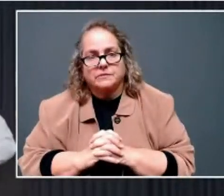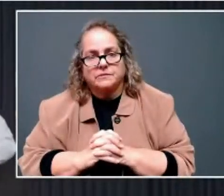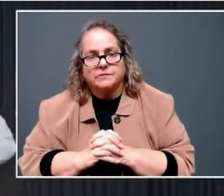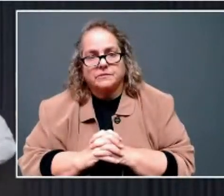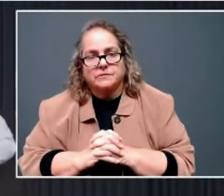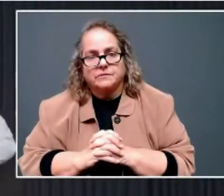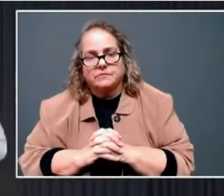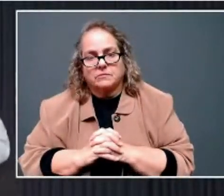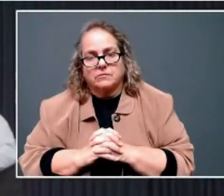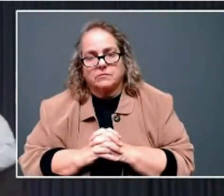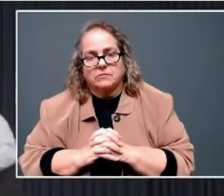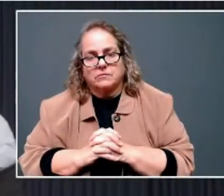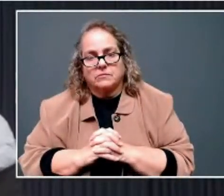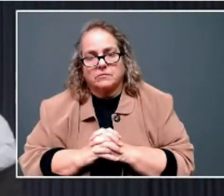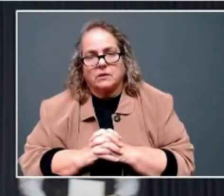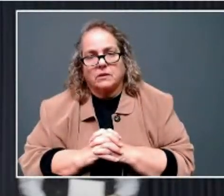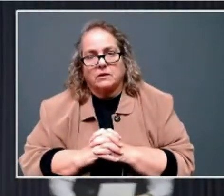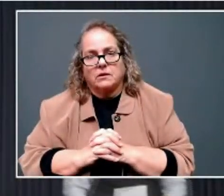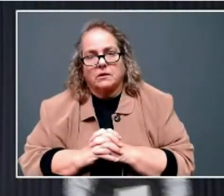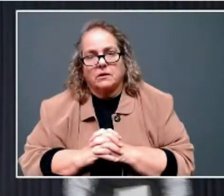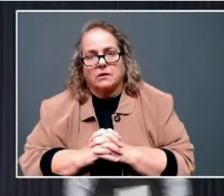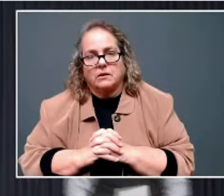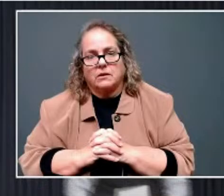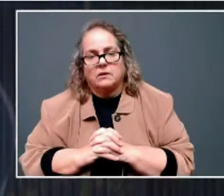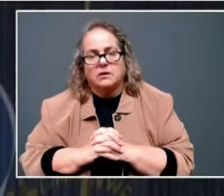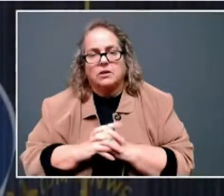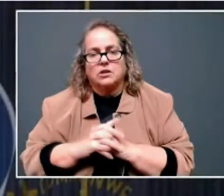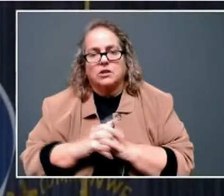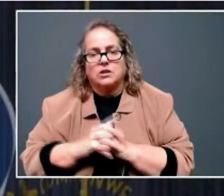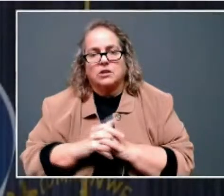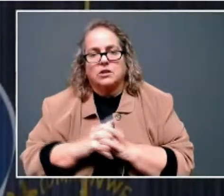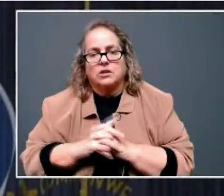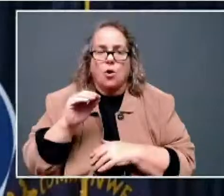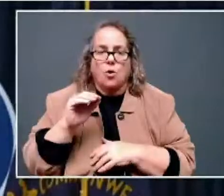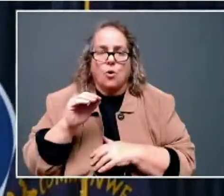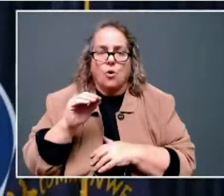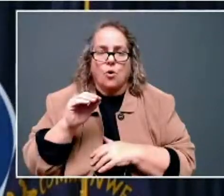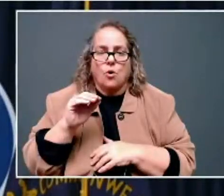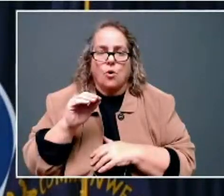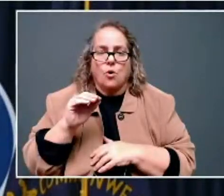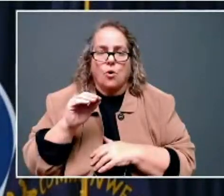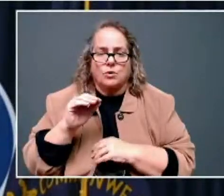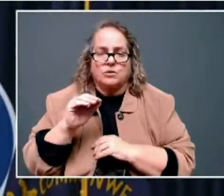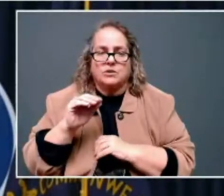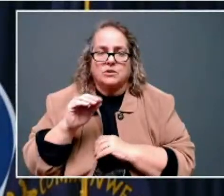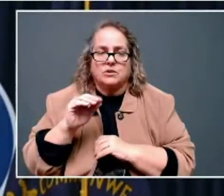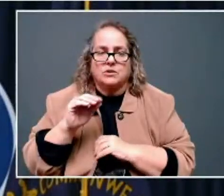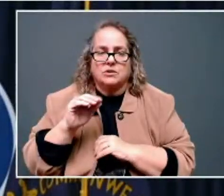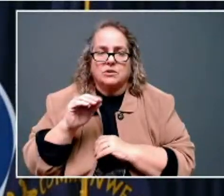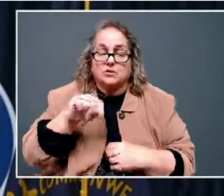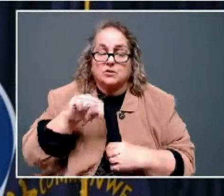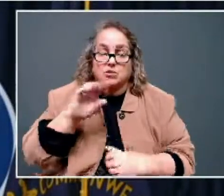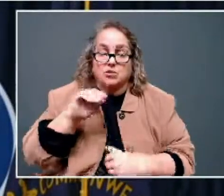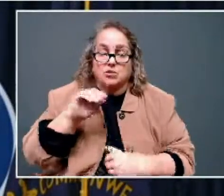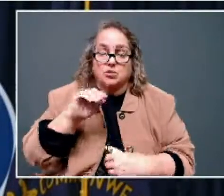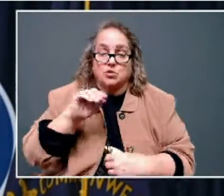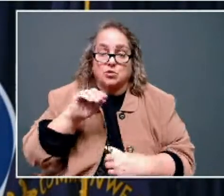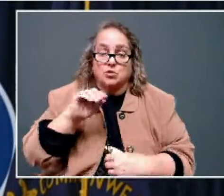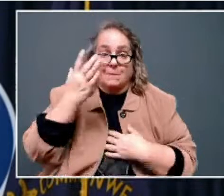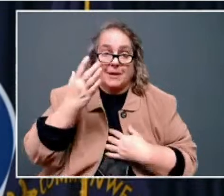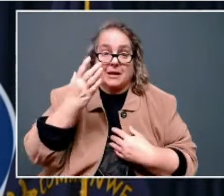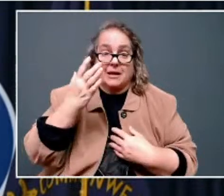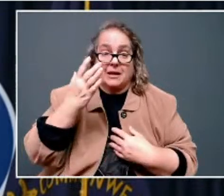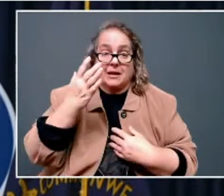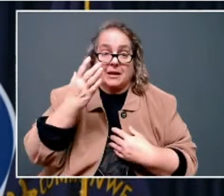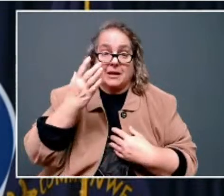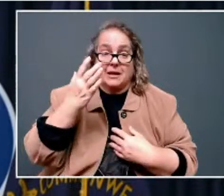Some of these are nursing homes. Yeah. So the answer to how many overall